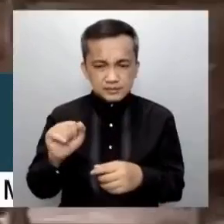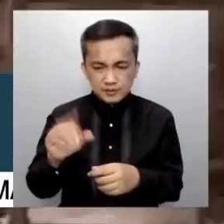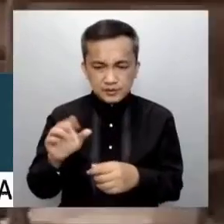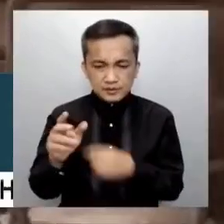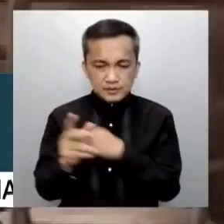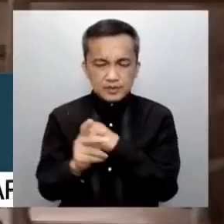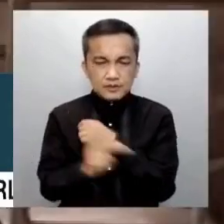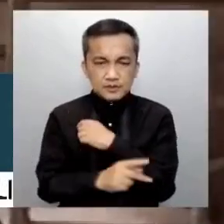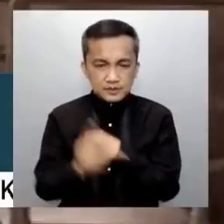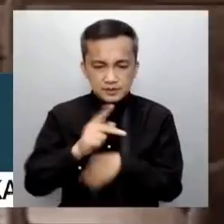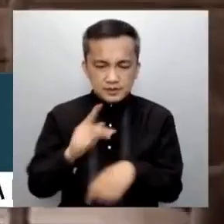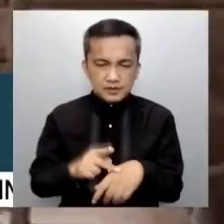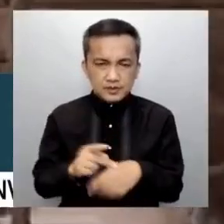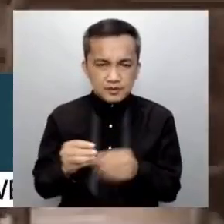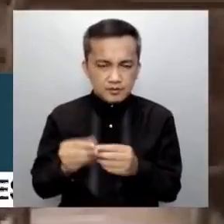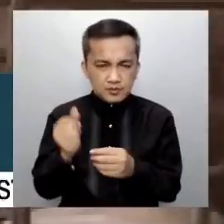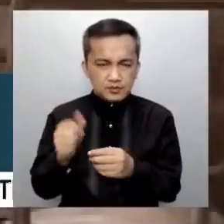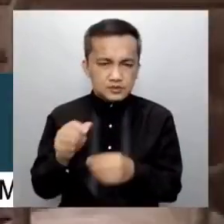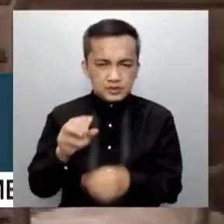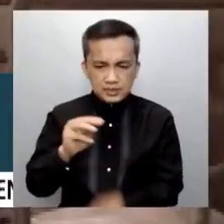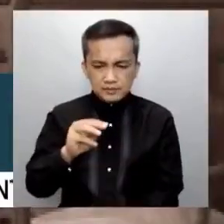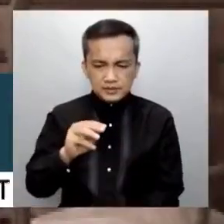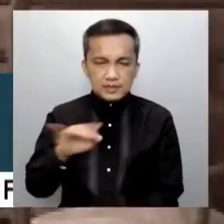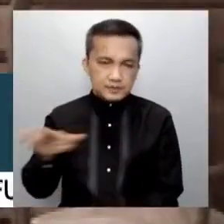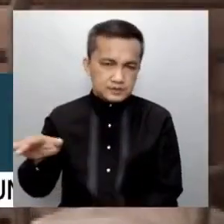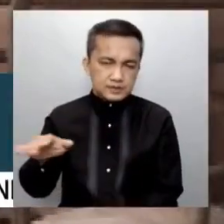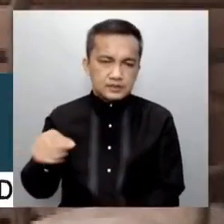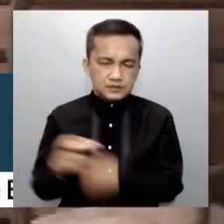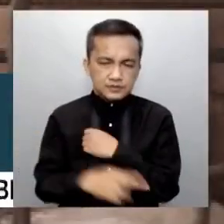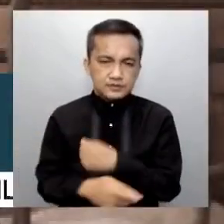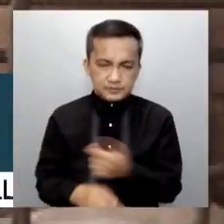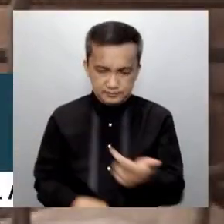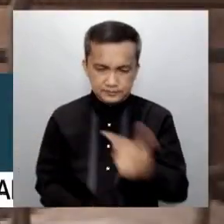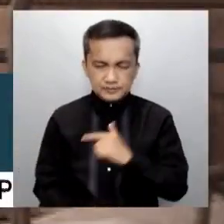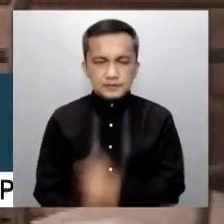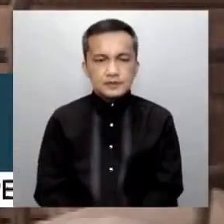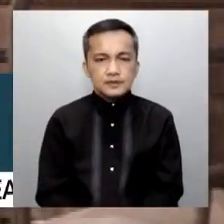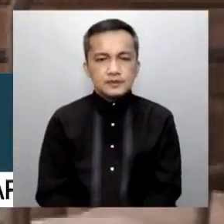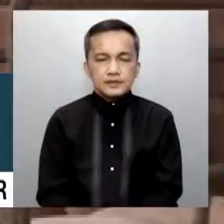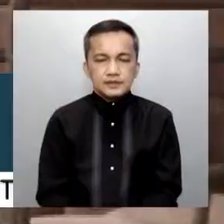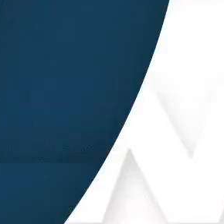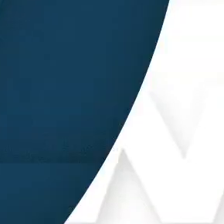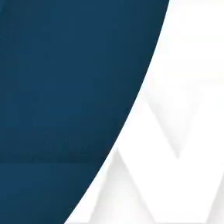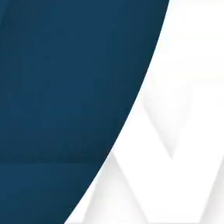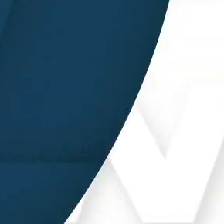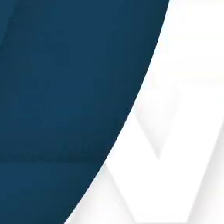mostly at the Visayas region. Denise. Thanks, Jervis.